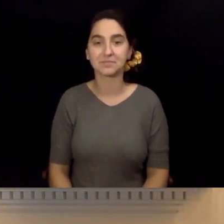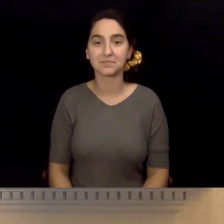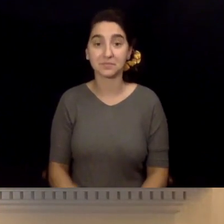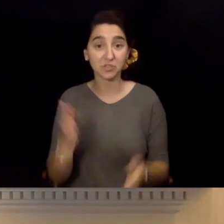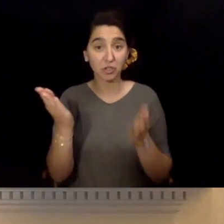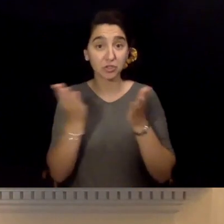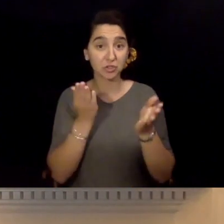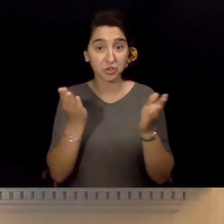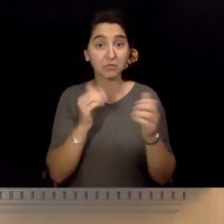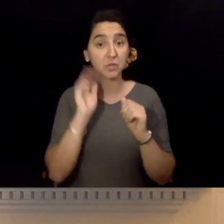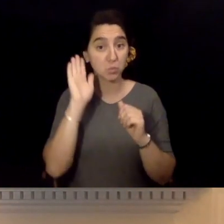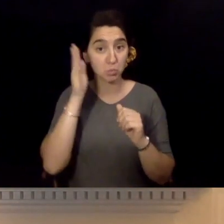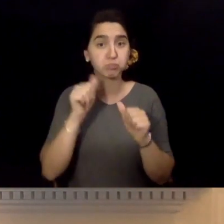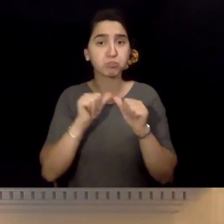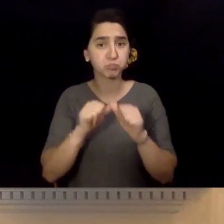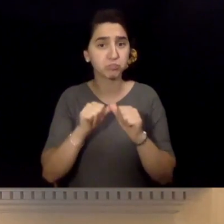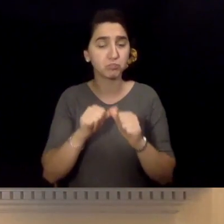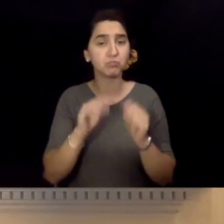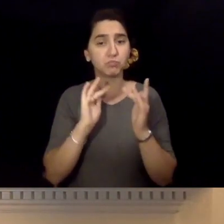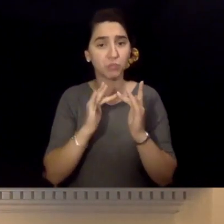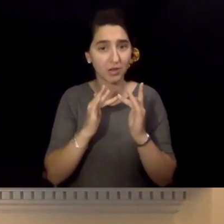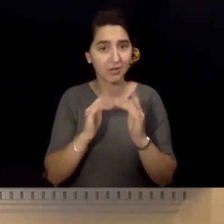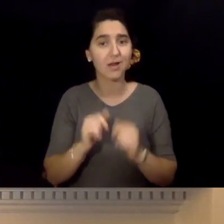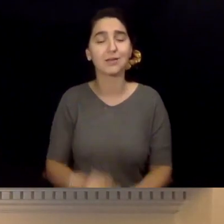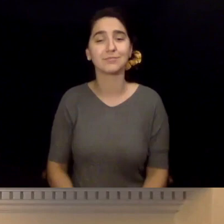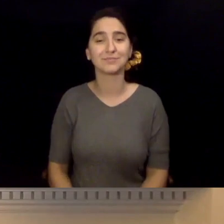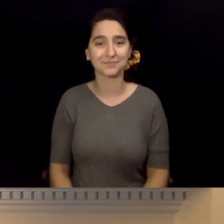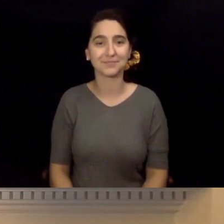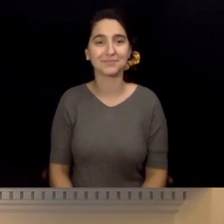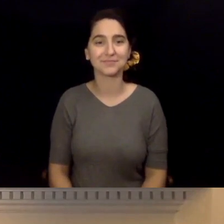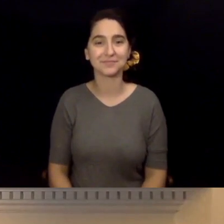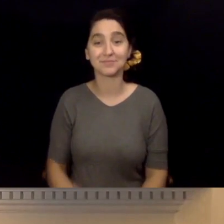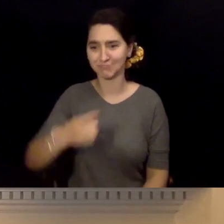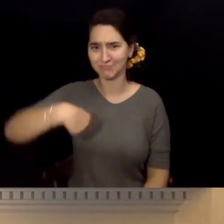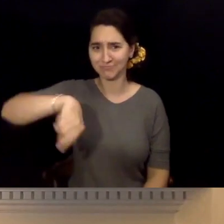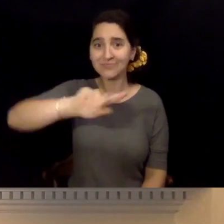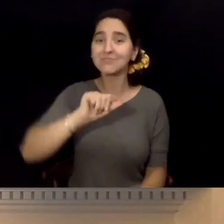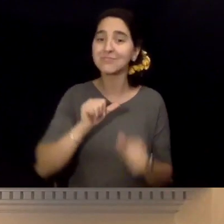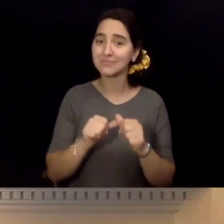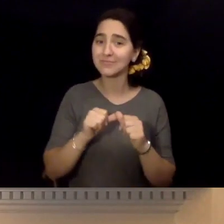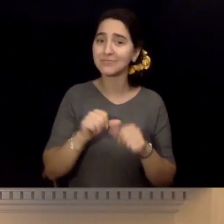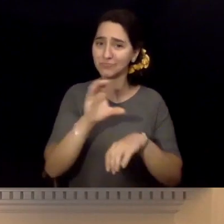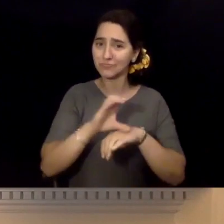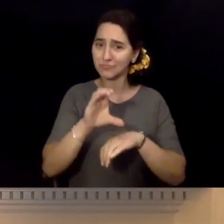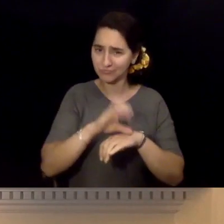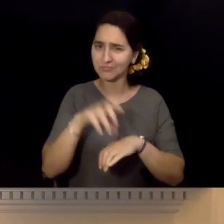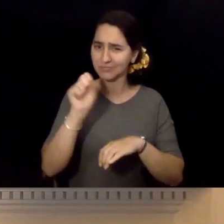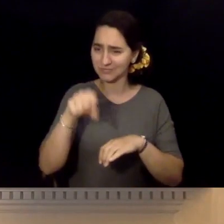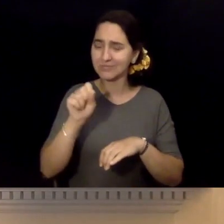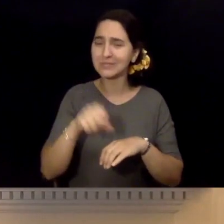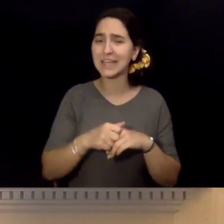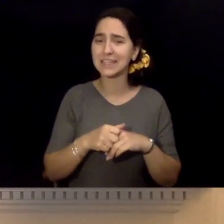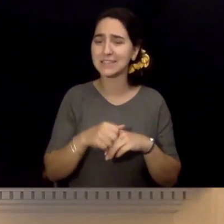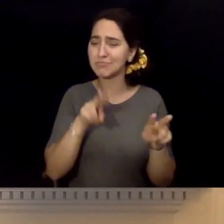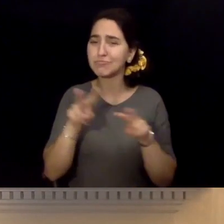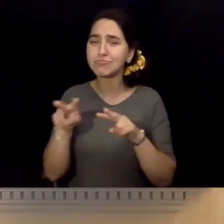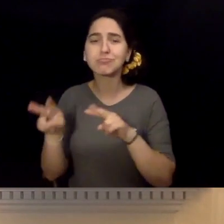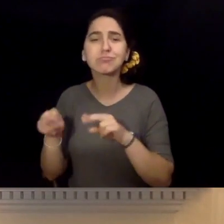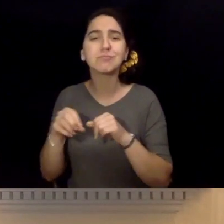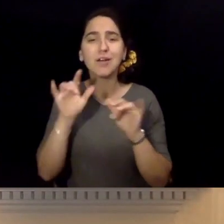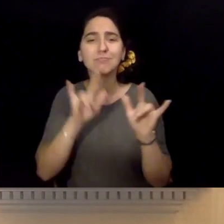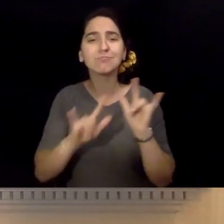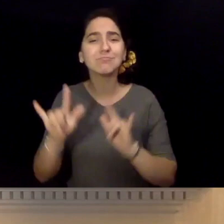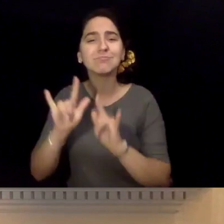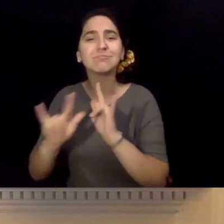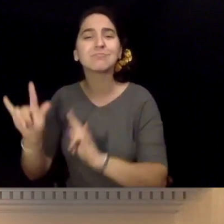still holding our services online rather than in person. We continue to be the church, looking out for and loving on each other